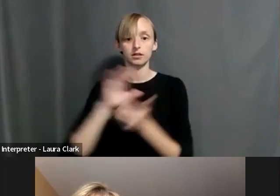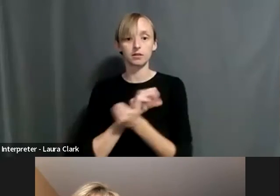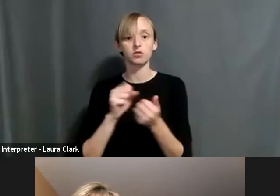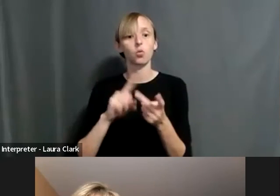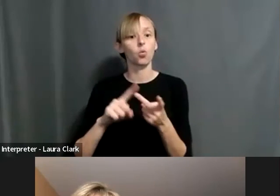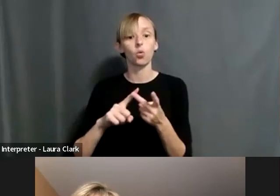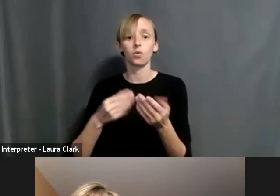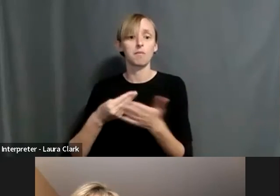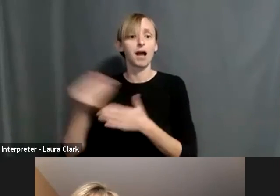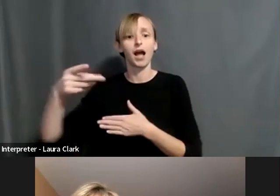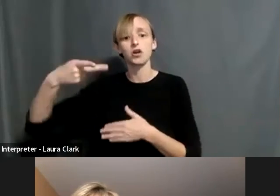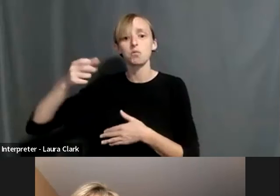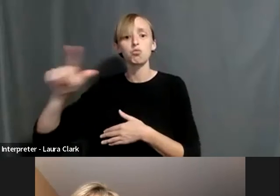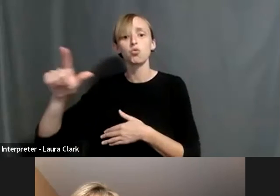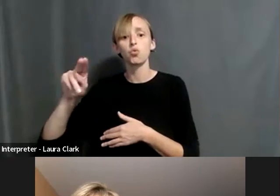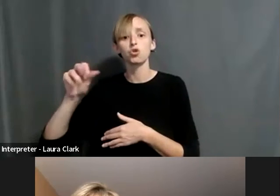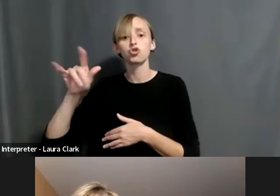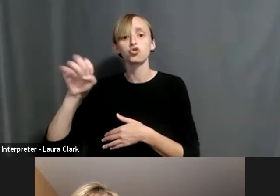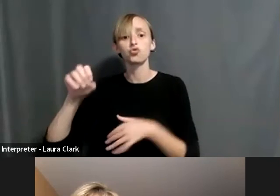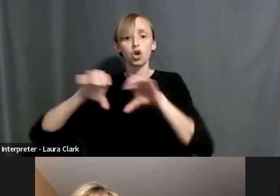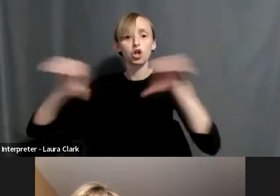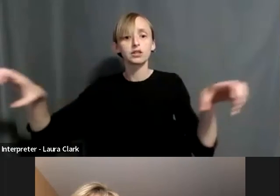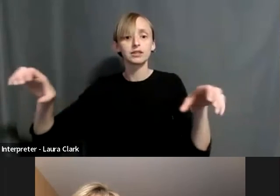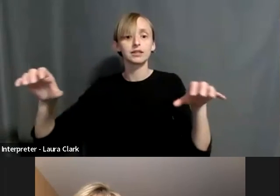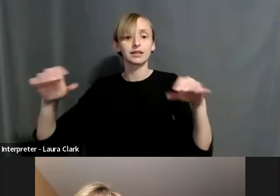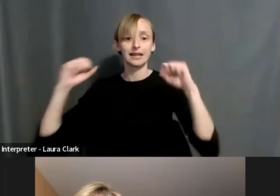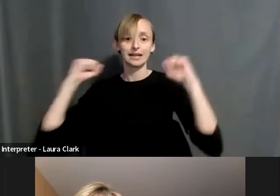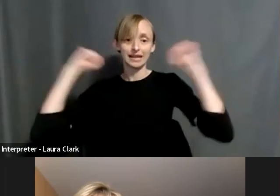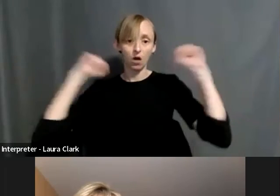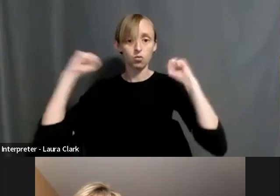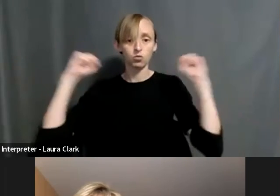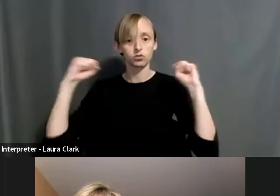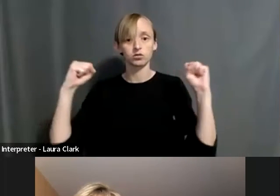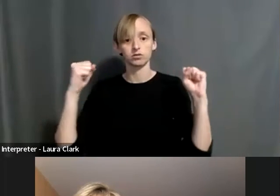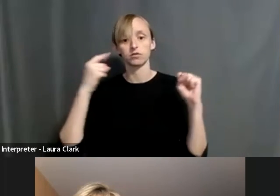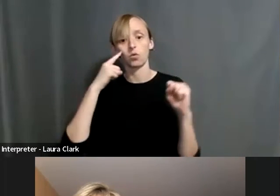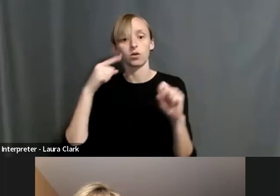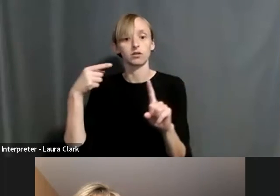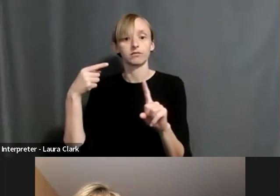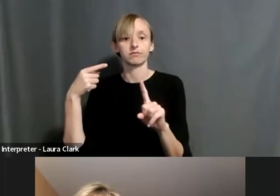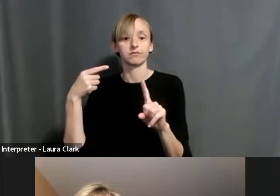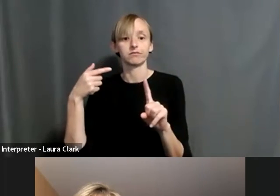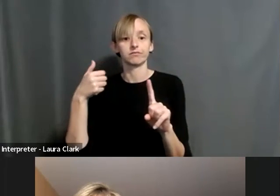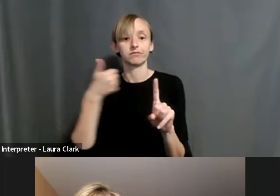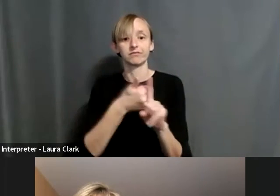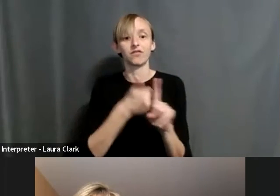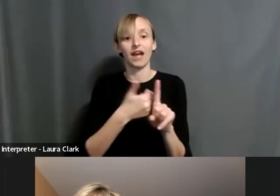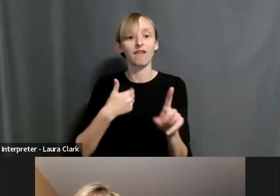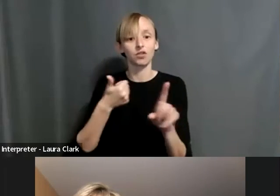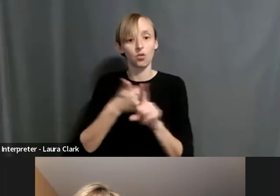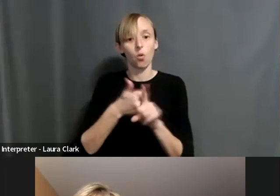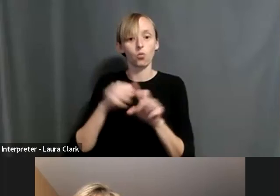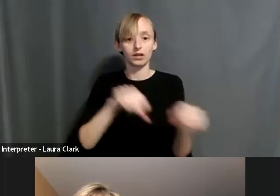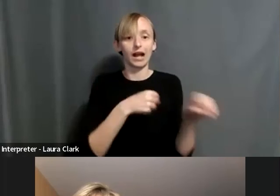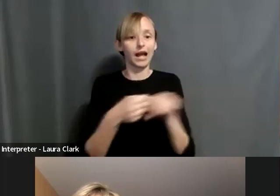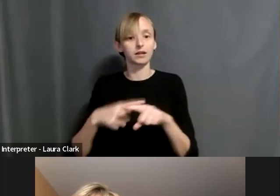noodles and, you know, towels and, you know, stuff like that for somebody with your own kayak who's maybe a lower level. So